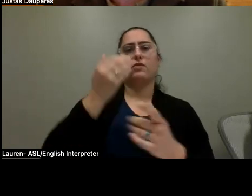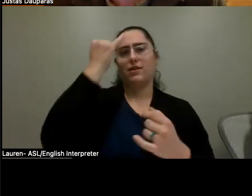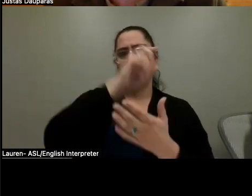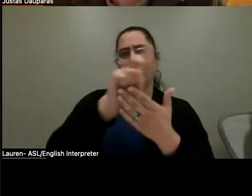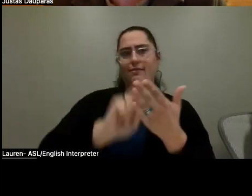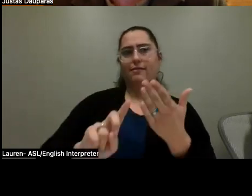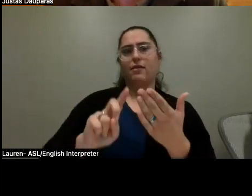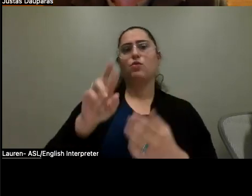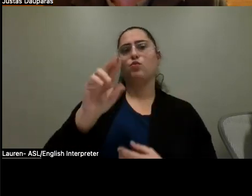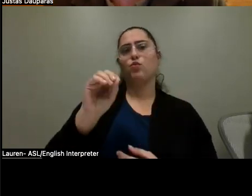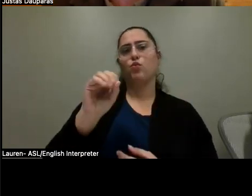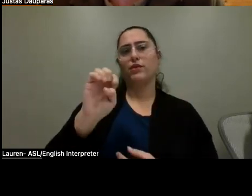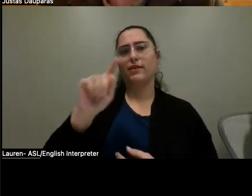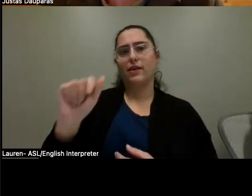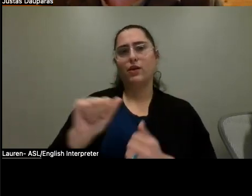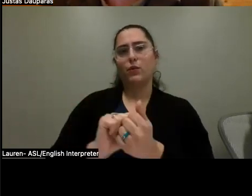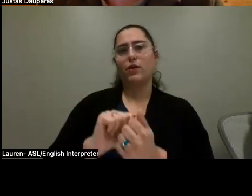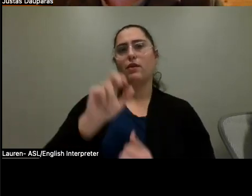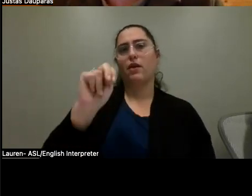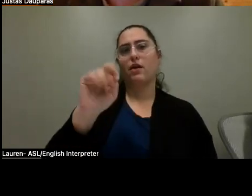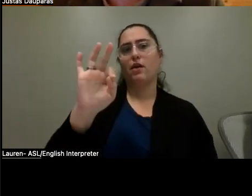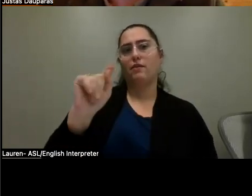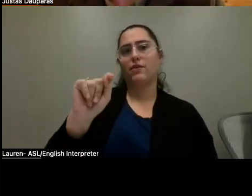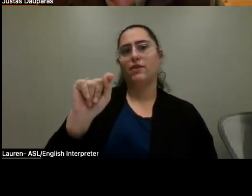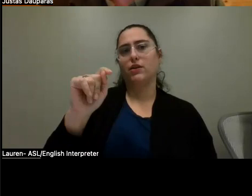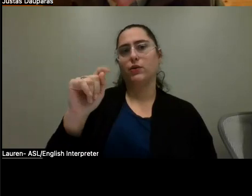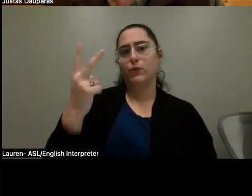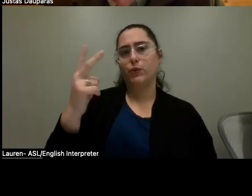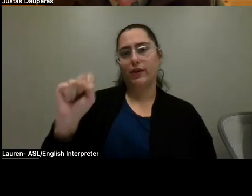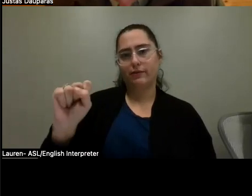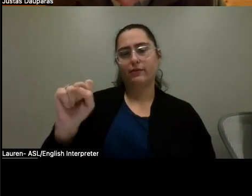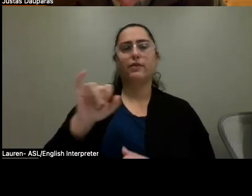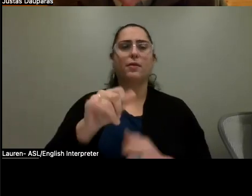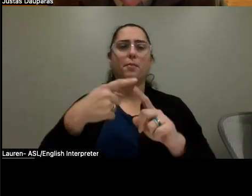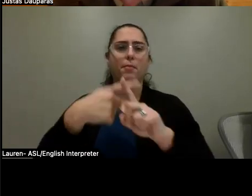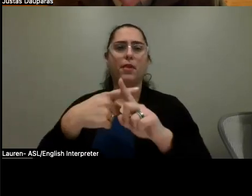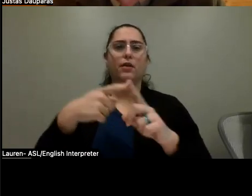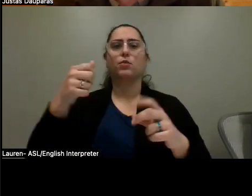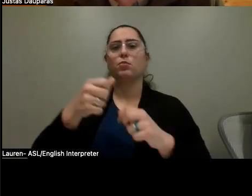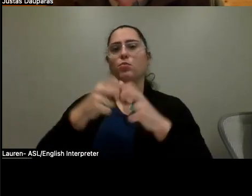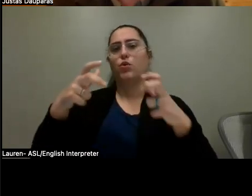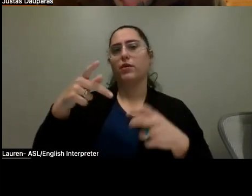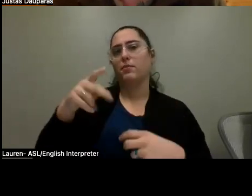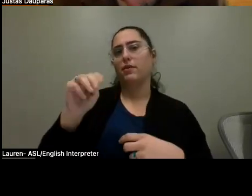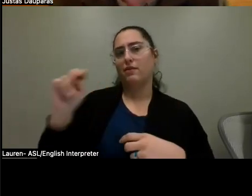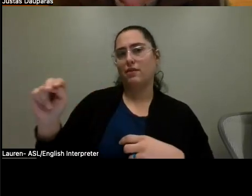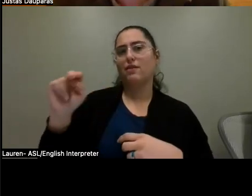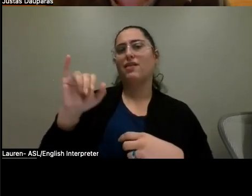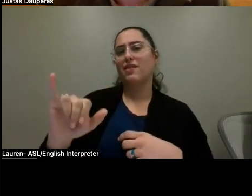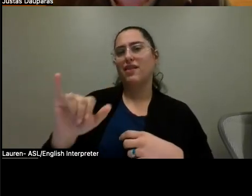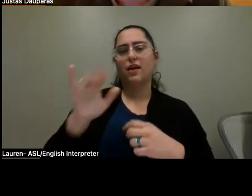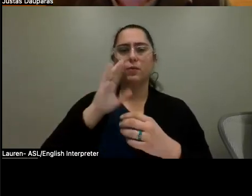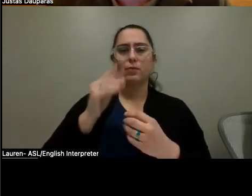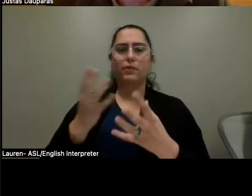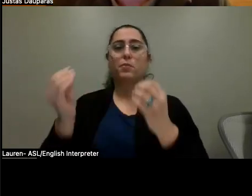design in TF2s, and then redesign the same backbones with ProteinMPNN. ProteinMPNN gives sequences that are more preferred